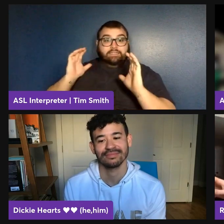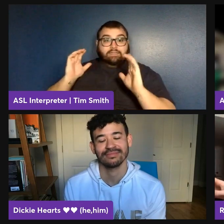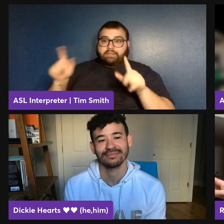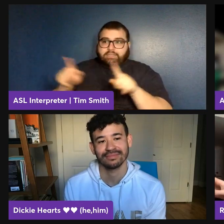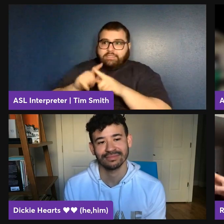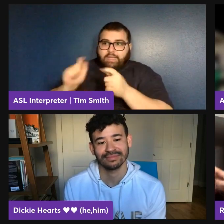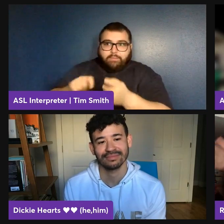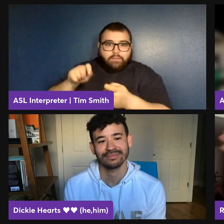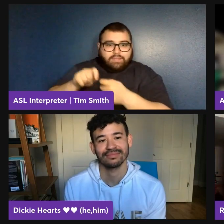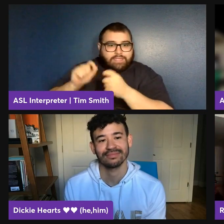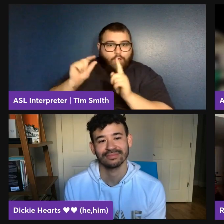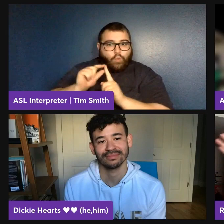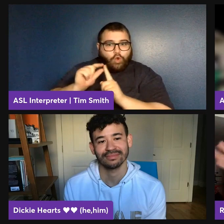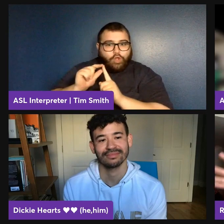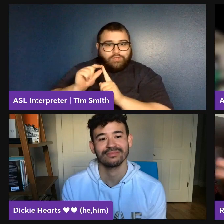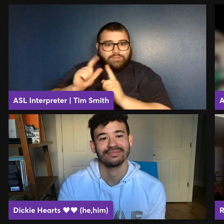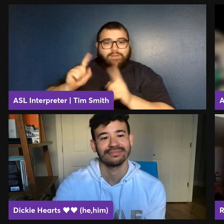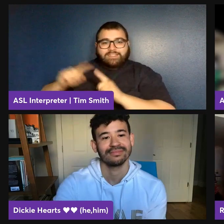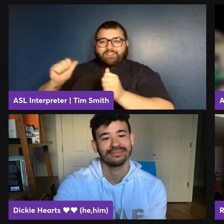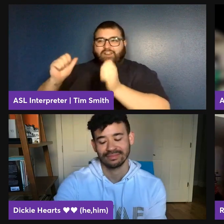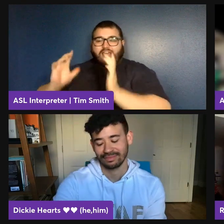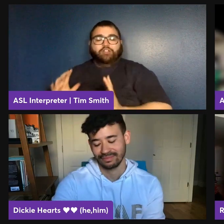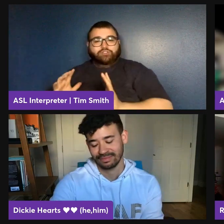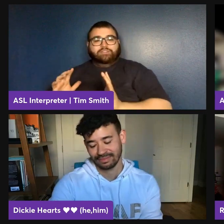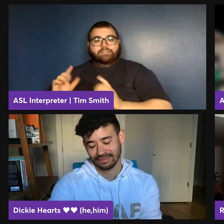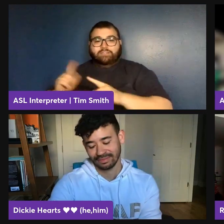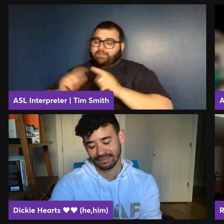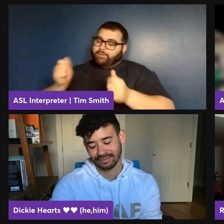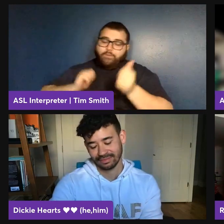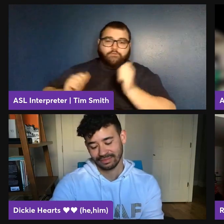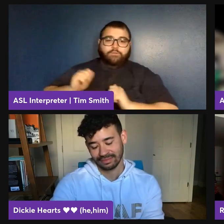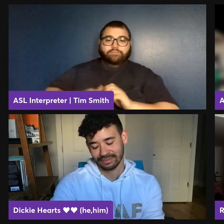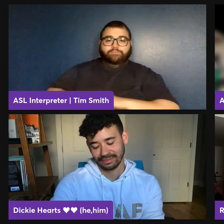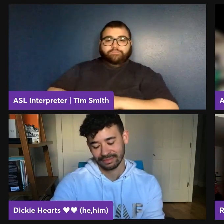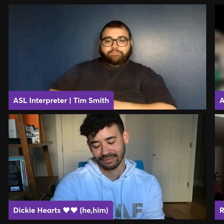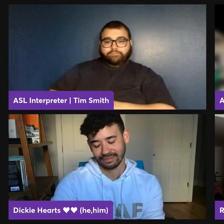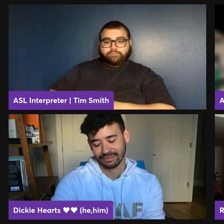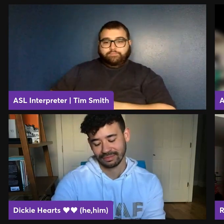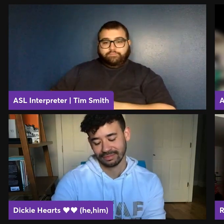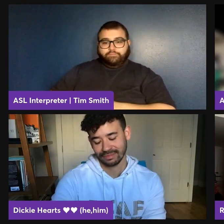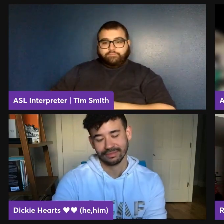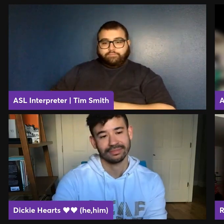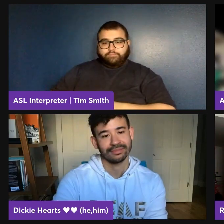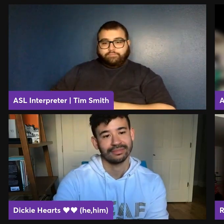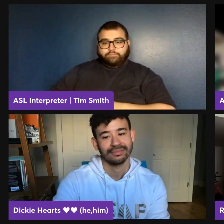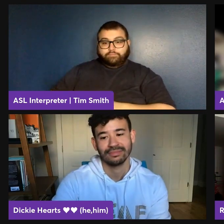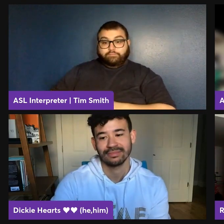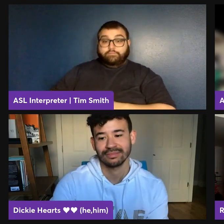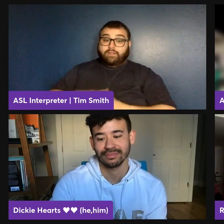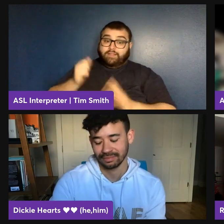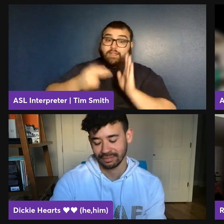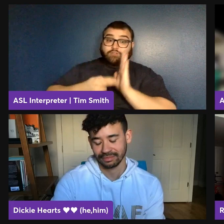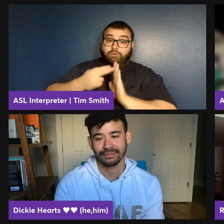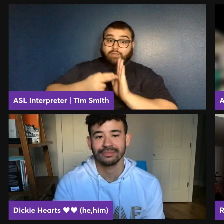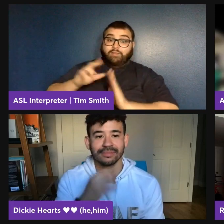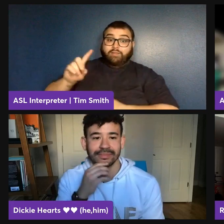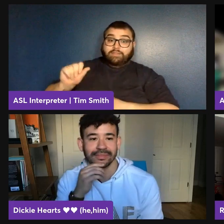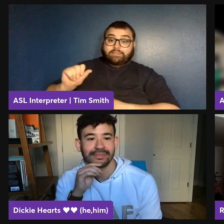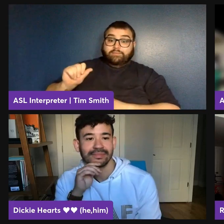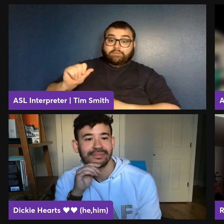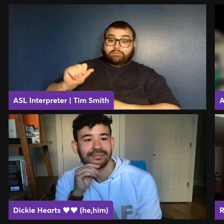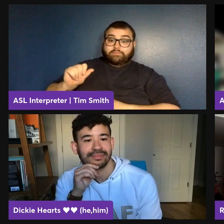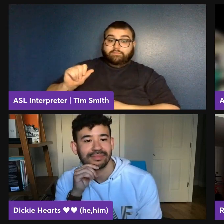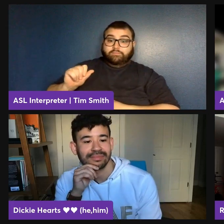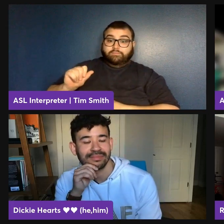words, but a completely different actress, completely different performance, and yes, authentically disabled.